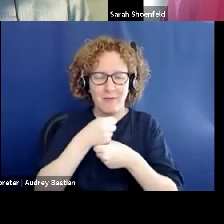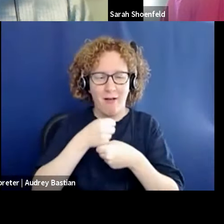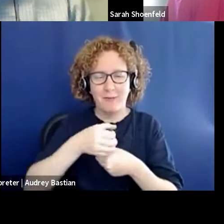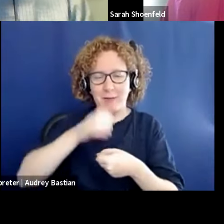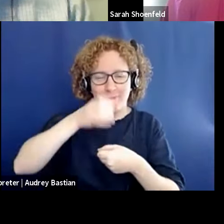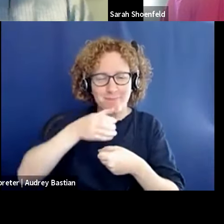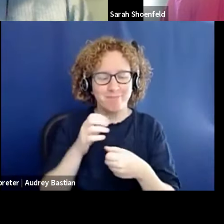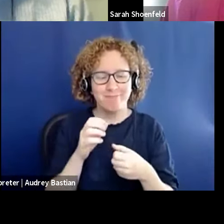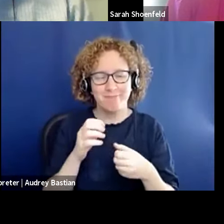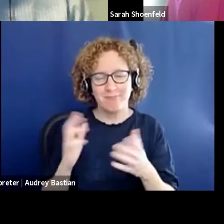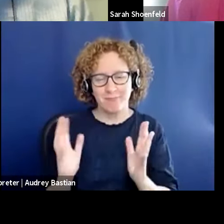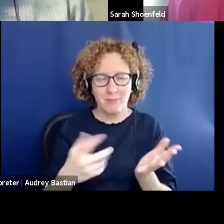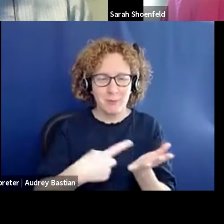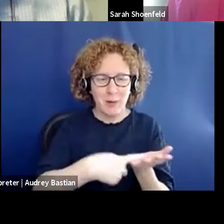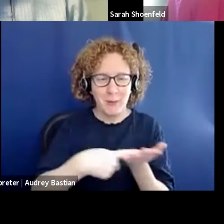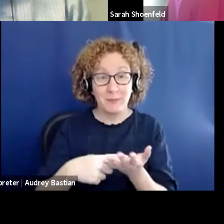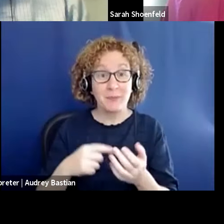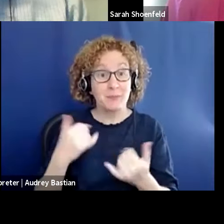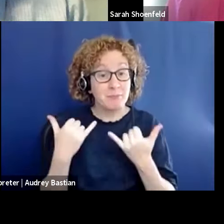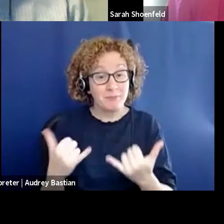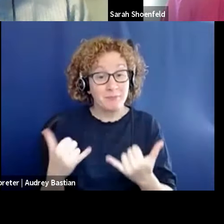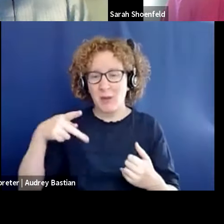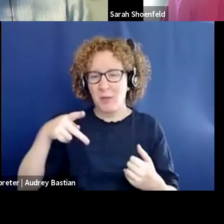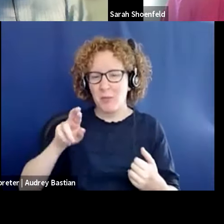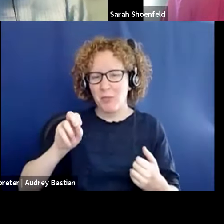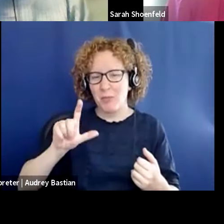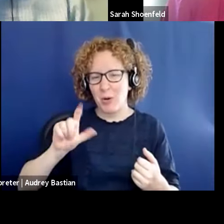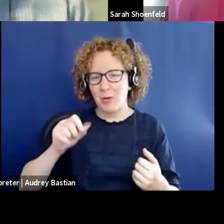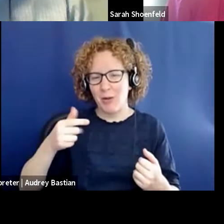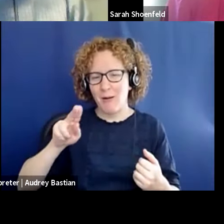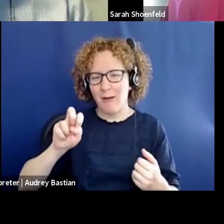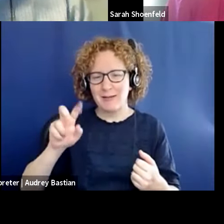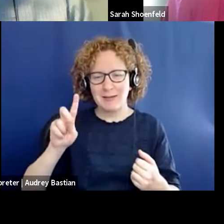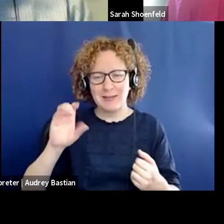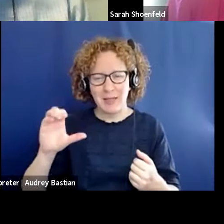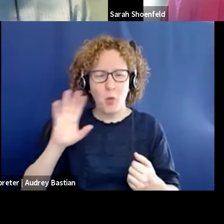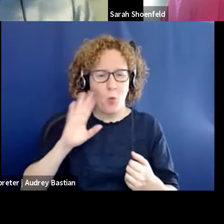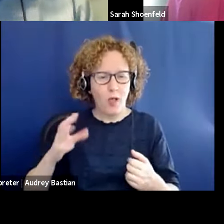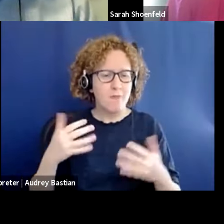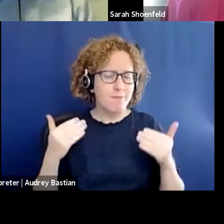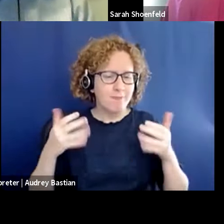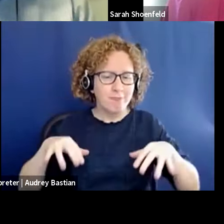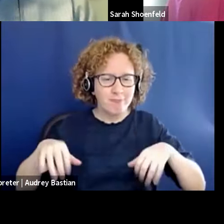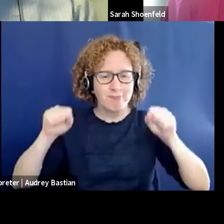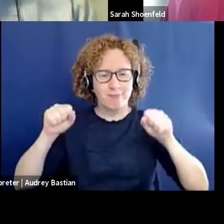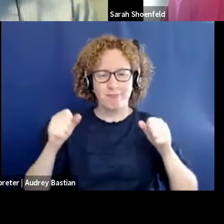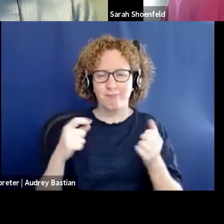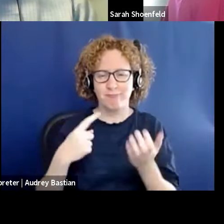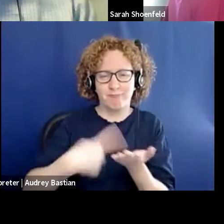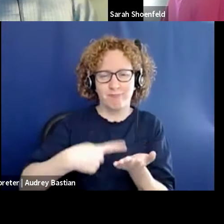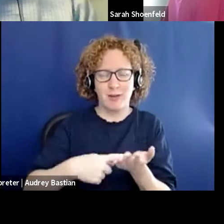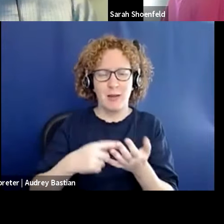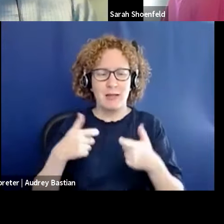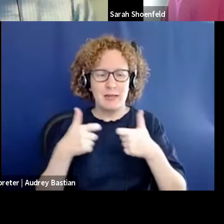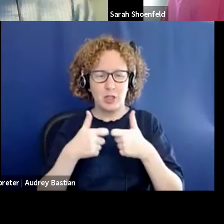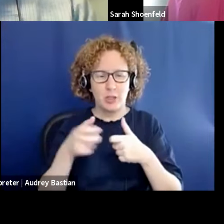project conducted by Prologue DC in support of their outstanding digital history project, Mapping Segregation. I'd